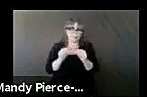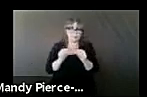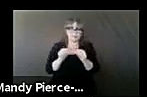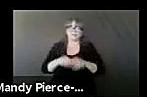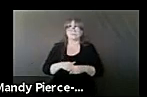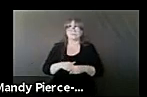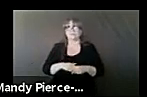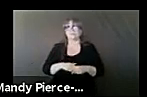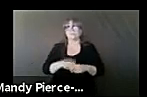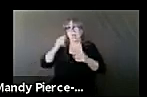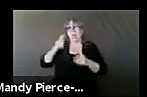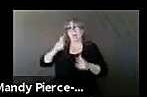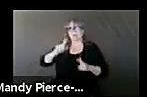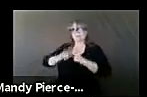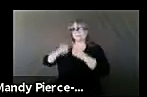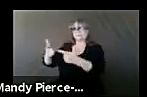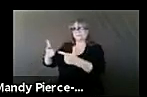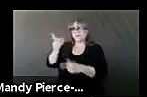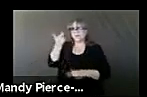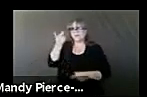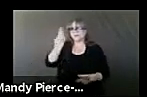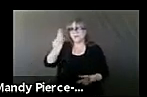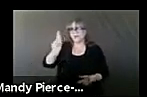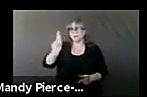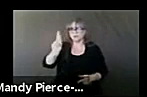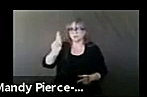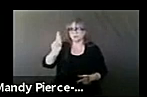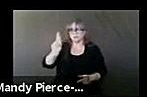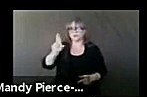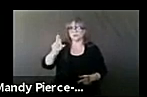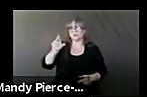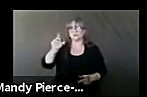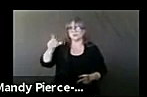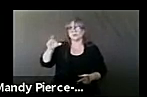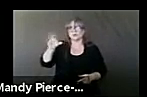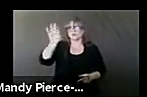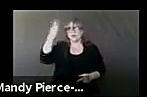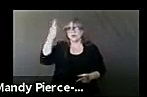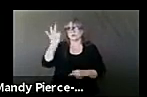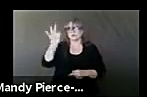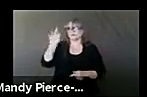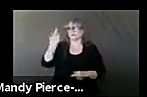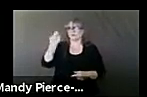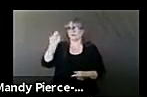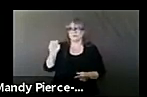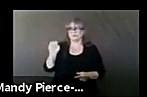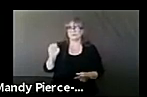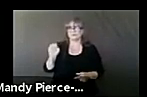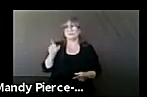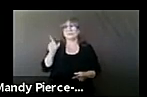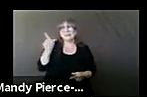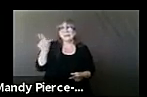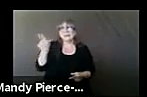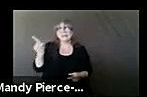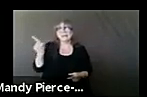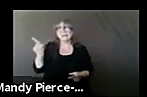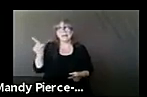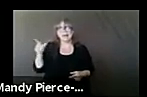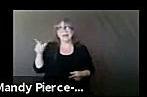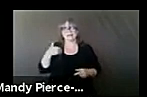Public Health Environment. He will talk about the state's new crisis standards of care and what we can all do to slow the spread of